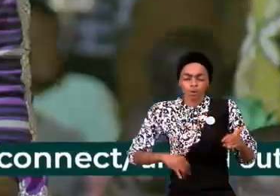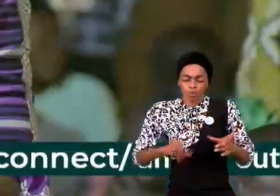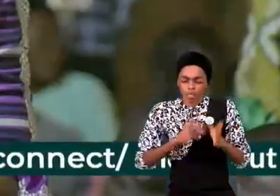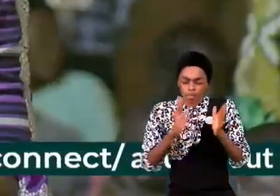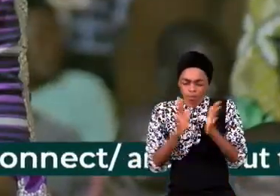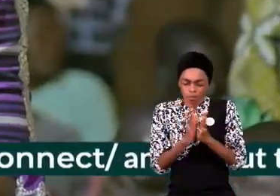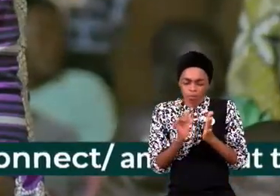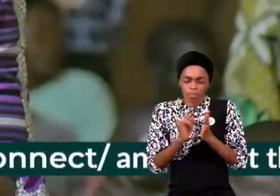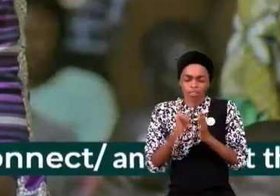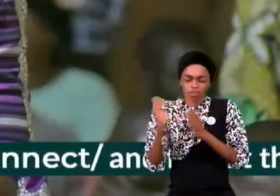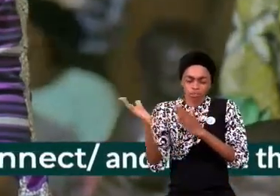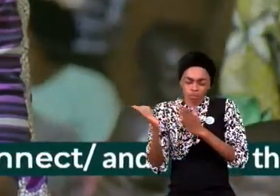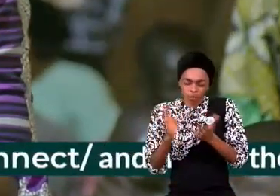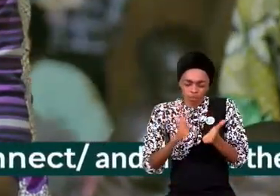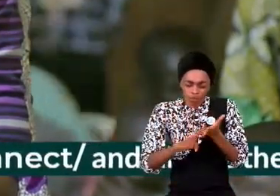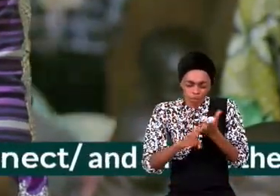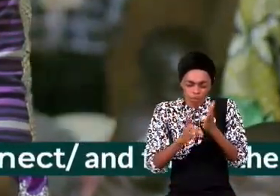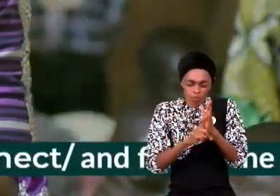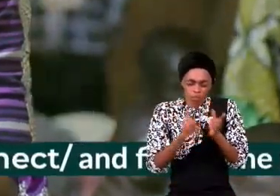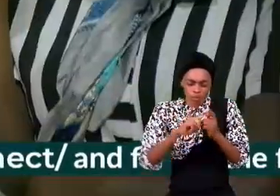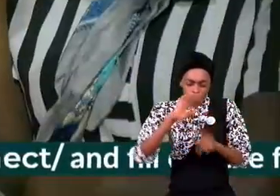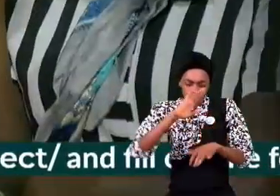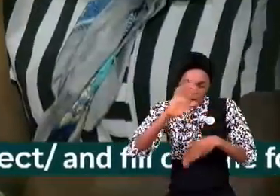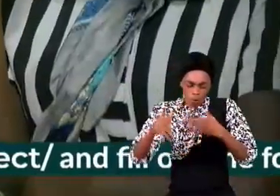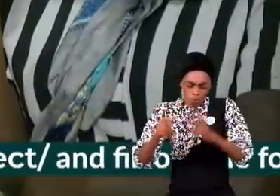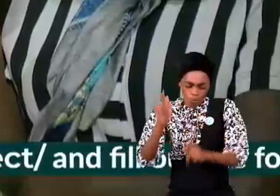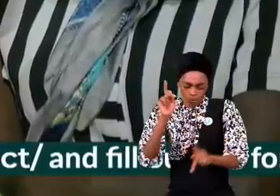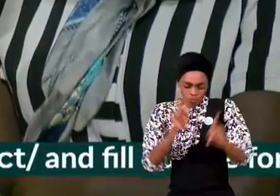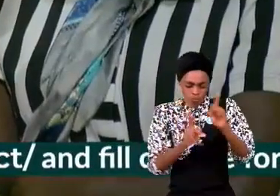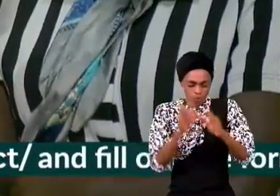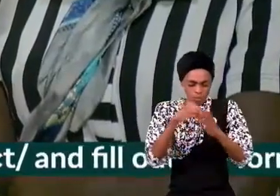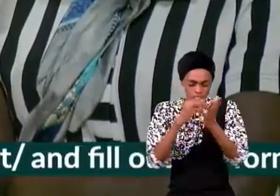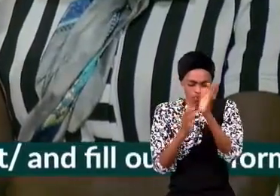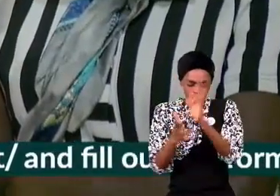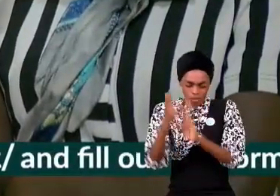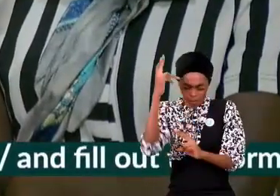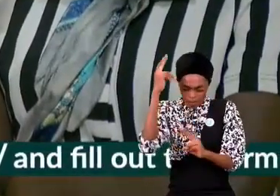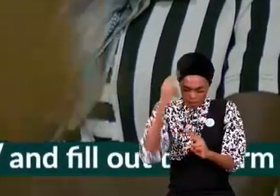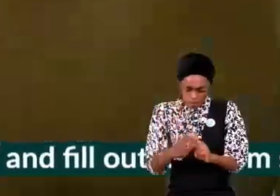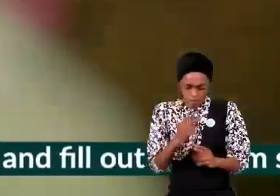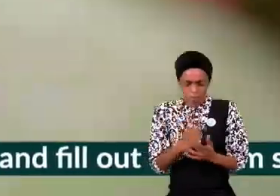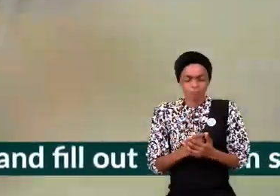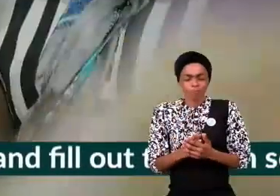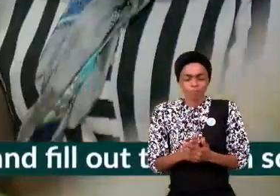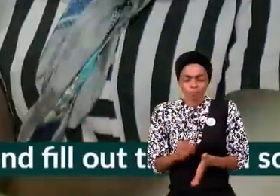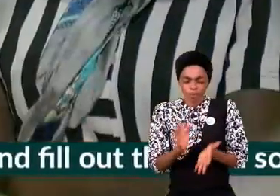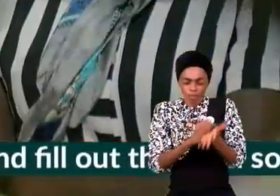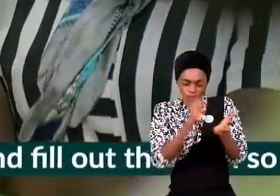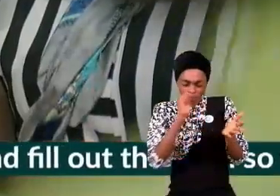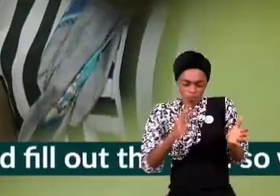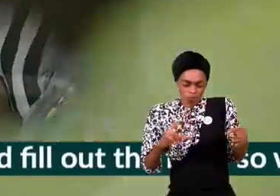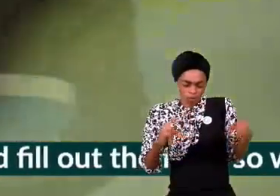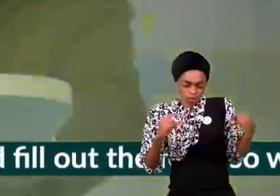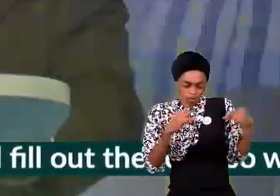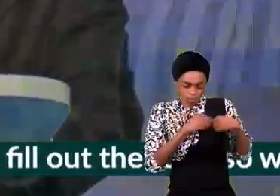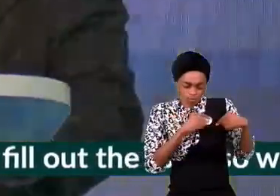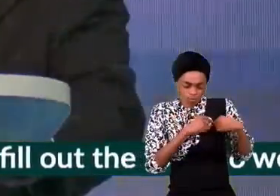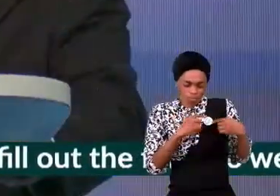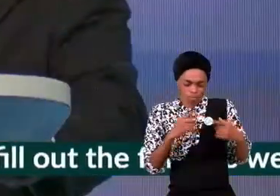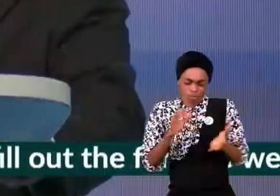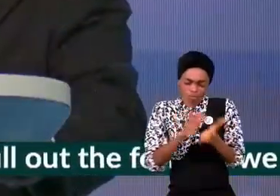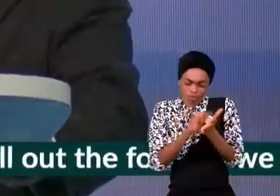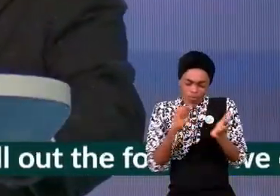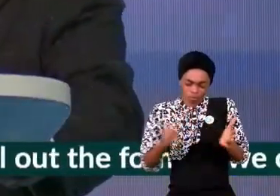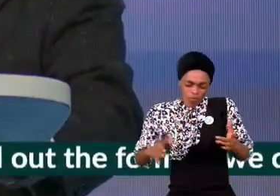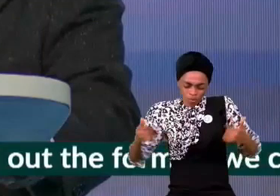name. Take their guilt away. Take their condemnation away. Write their names in